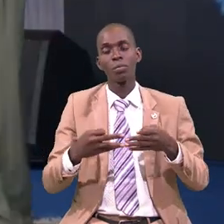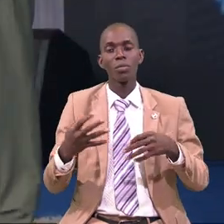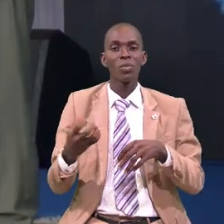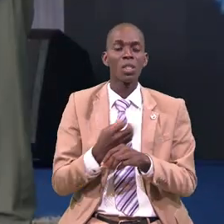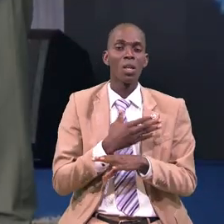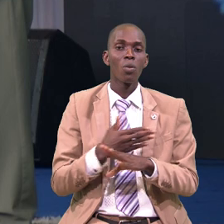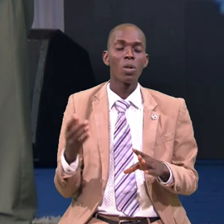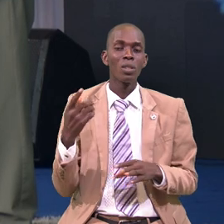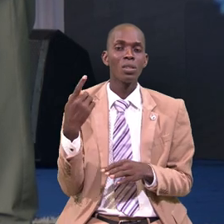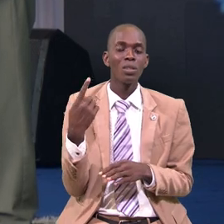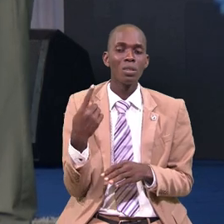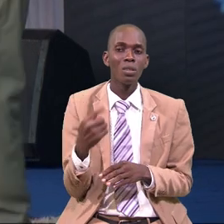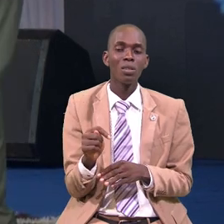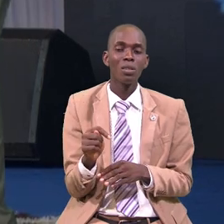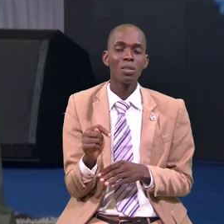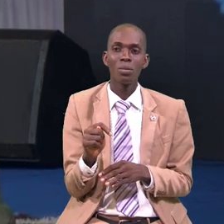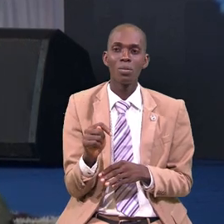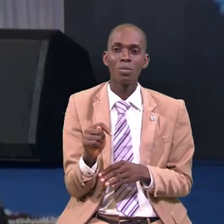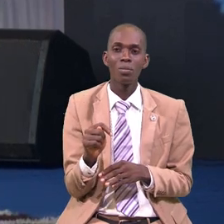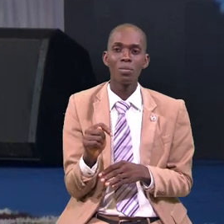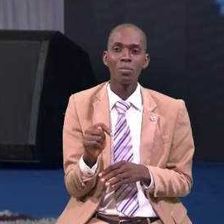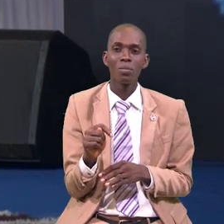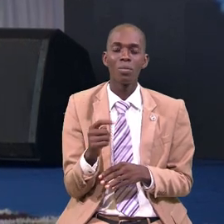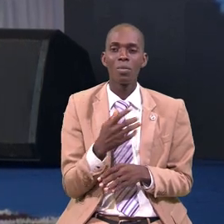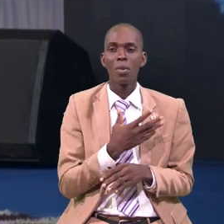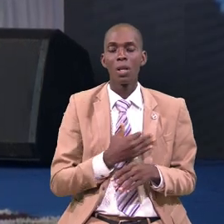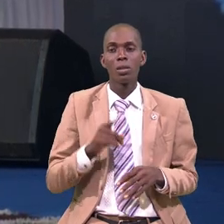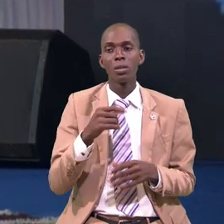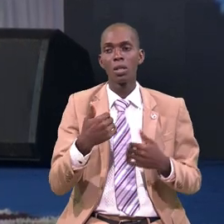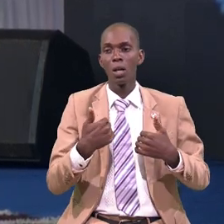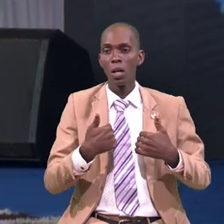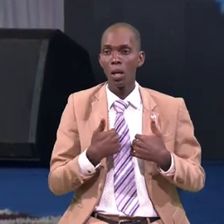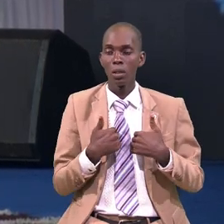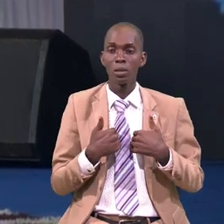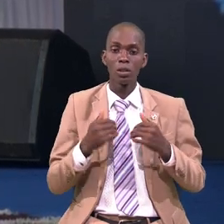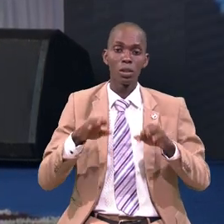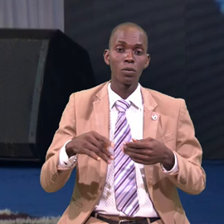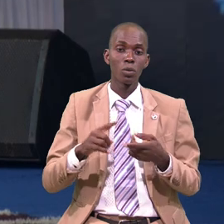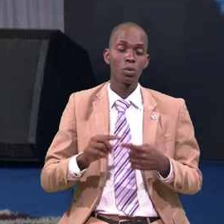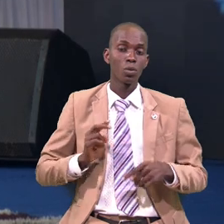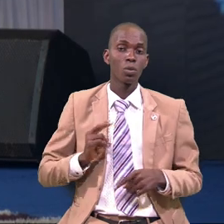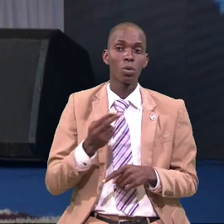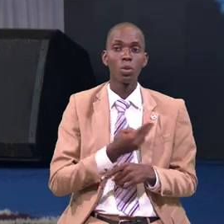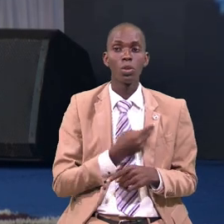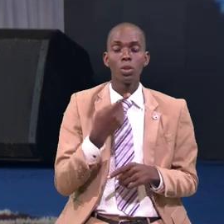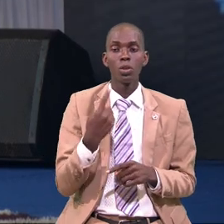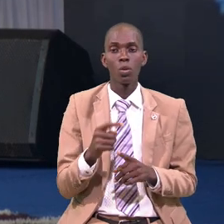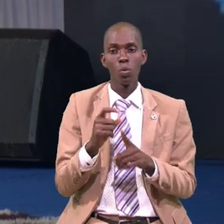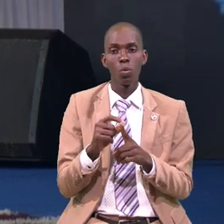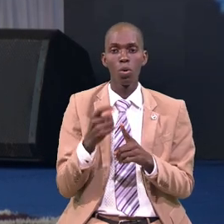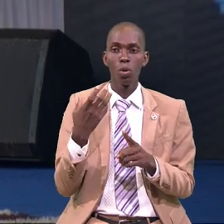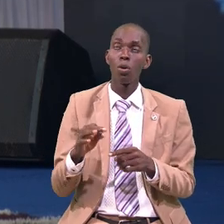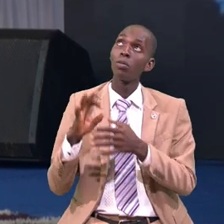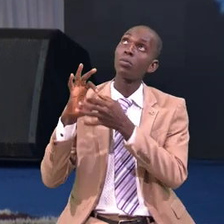the punishment, and he has committed unto us the word of